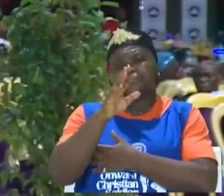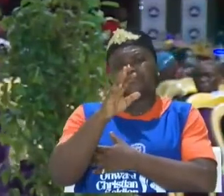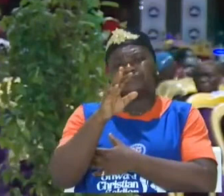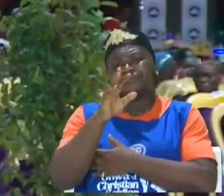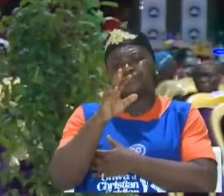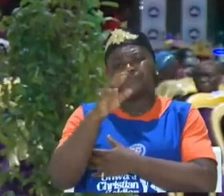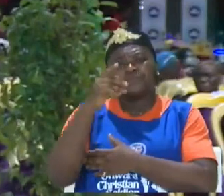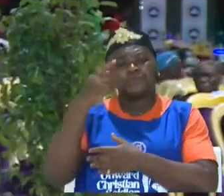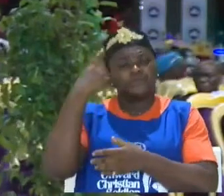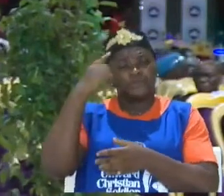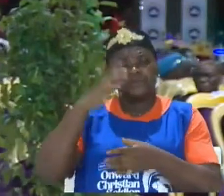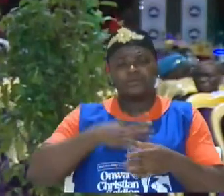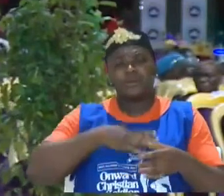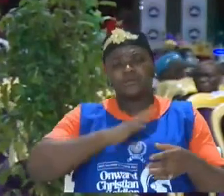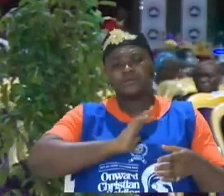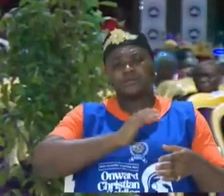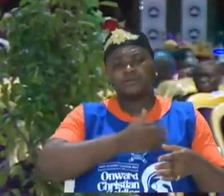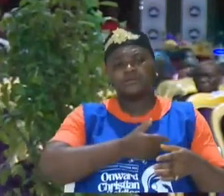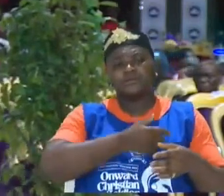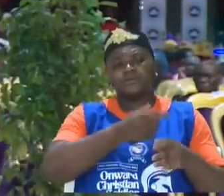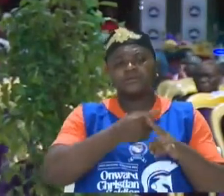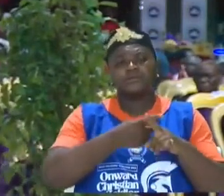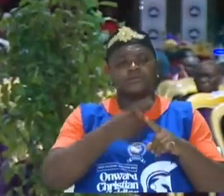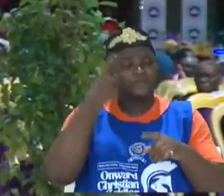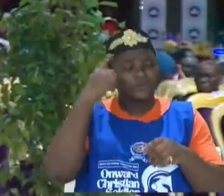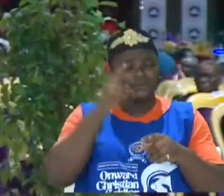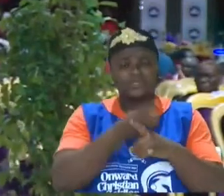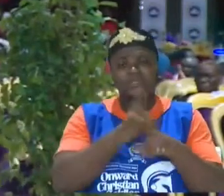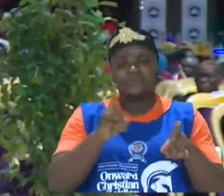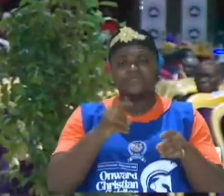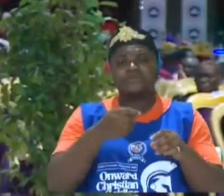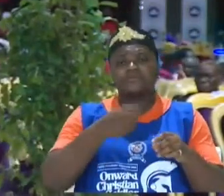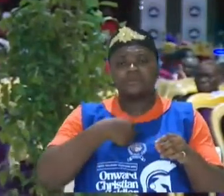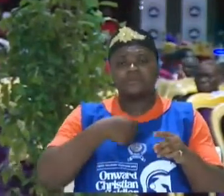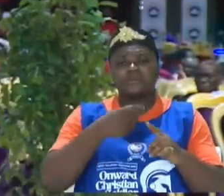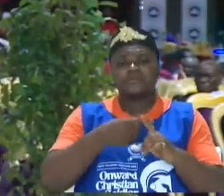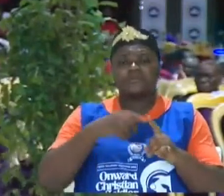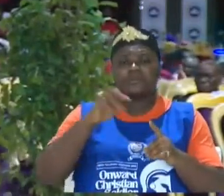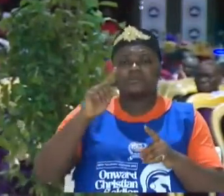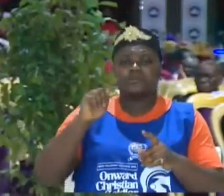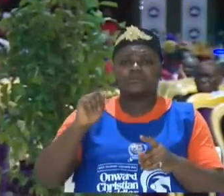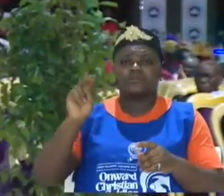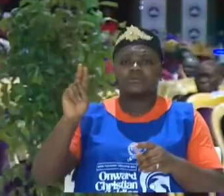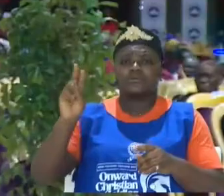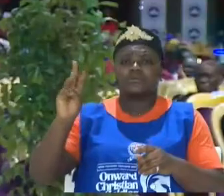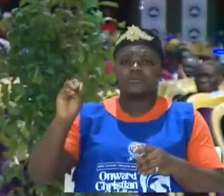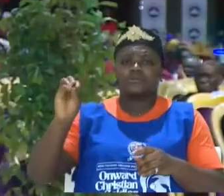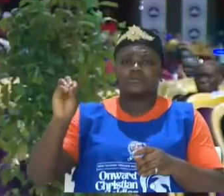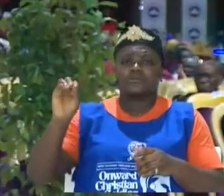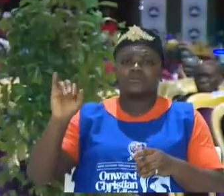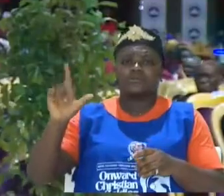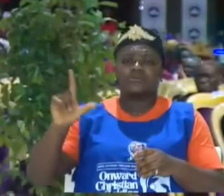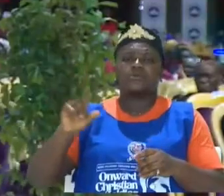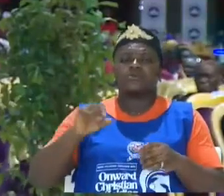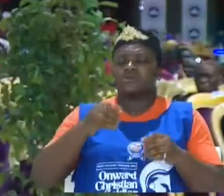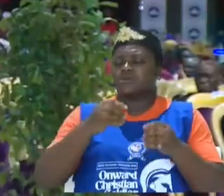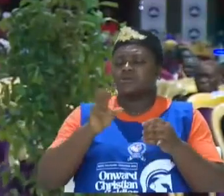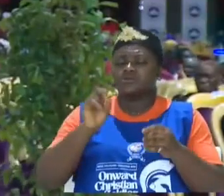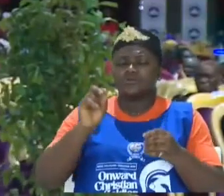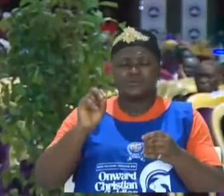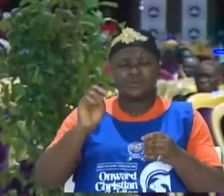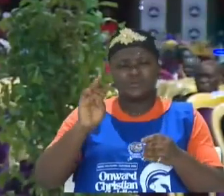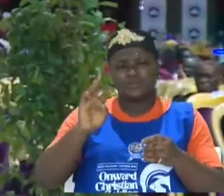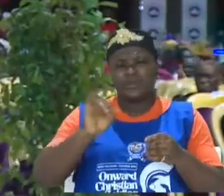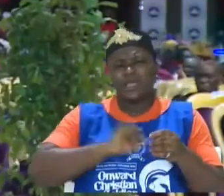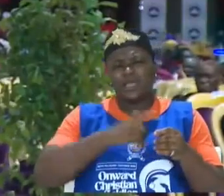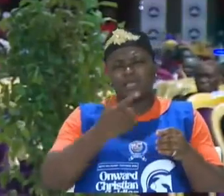me. June 1st, 2024, after activities, I lay down on the three-seater.